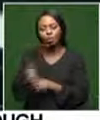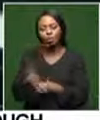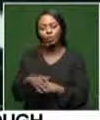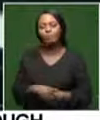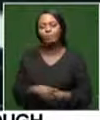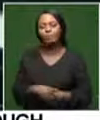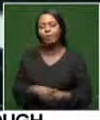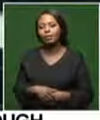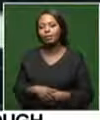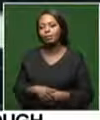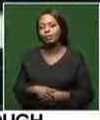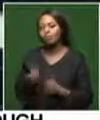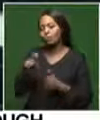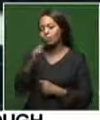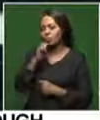Morning Live.